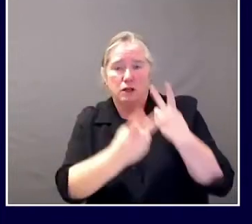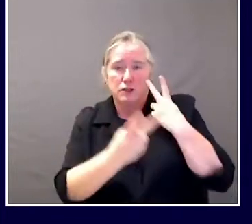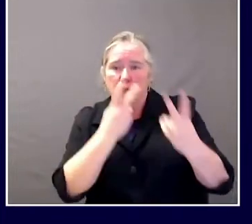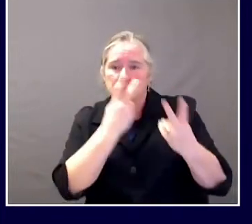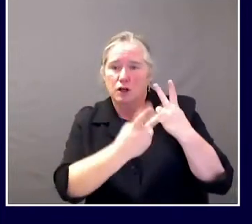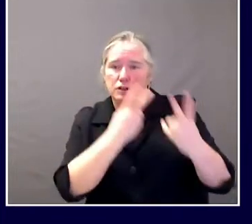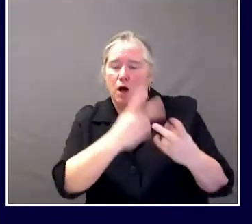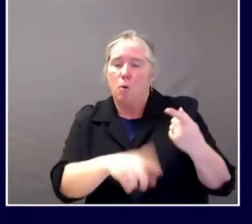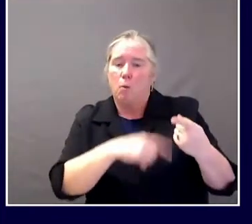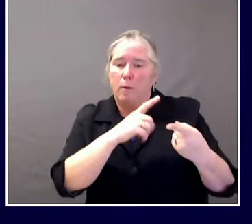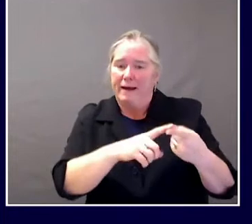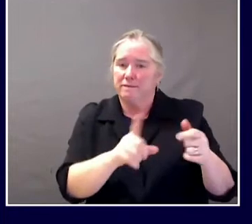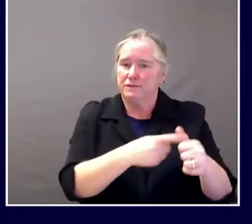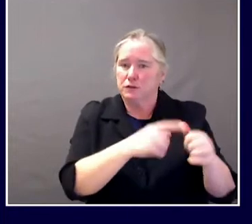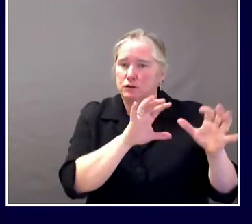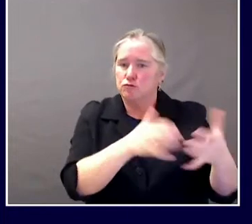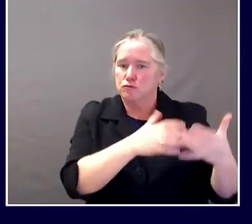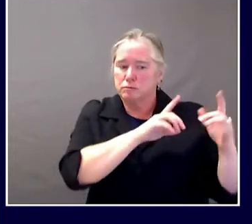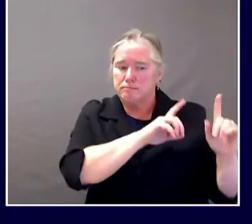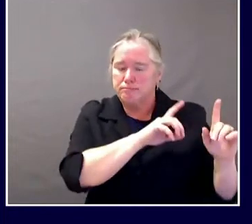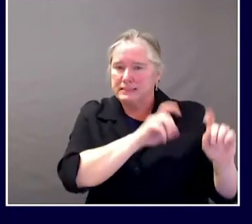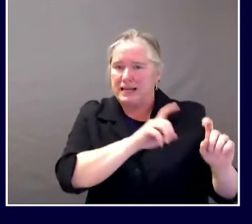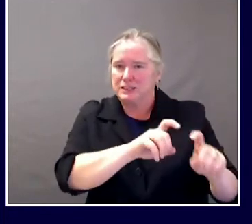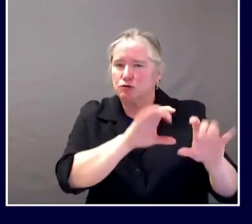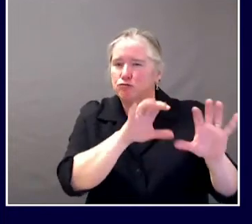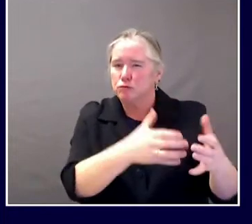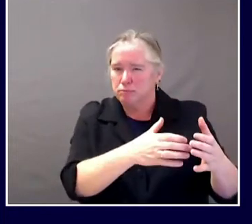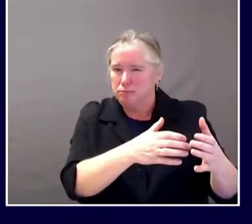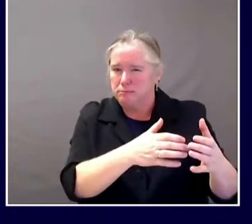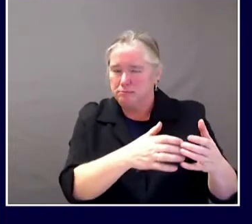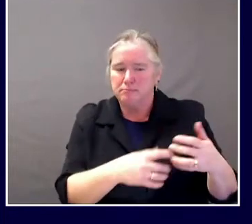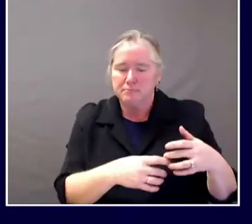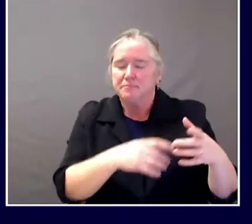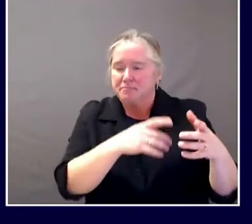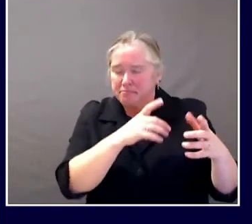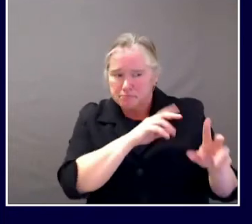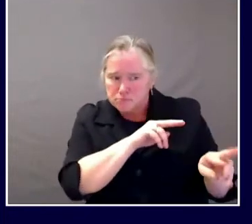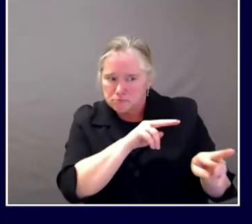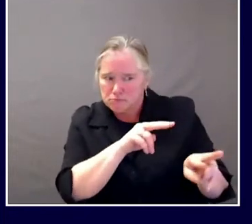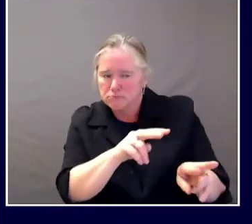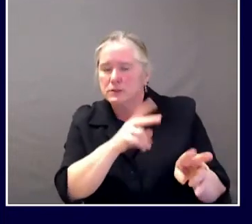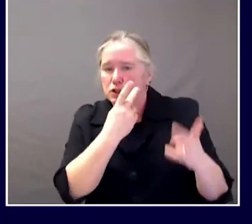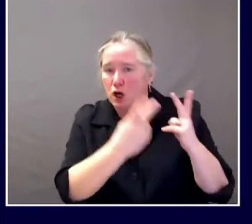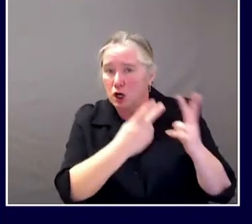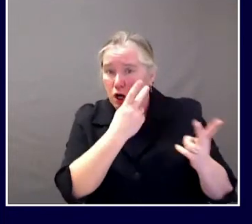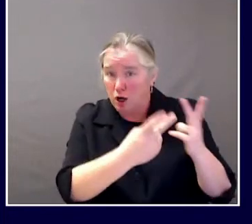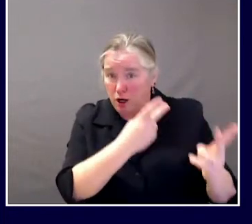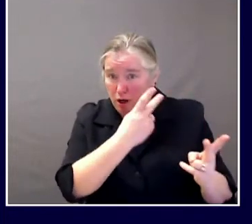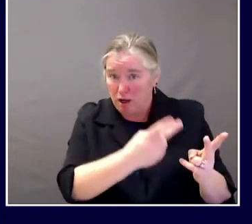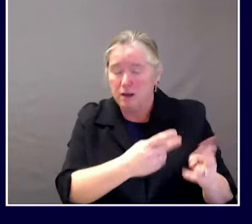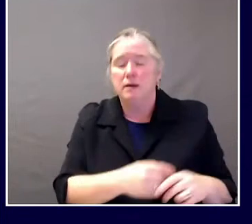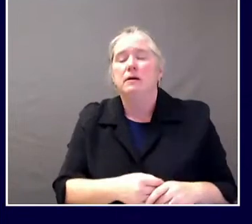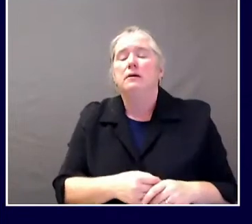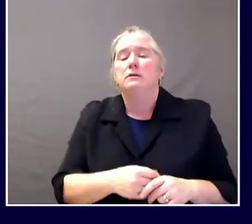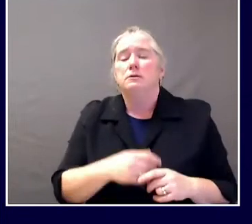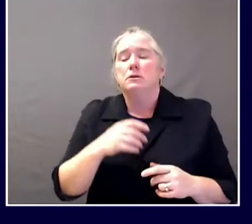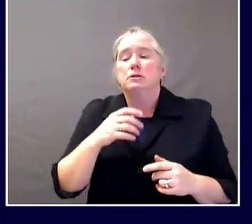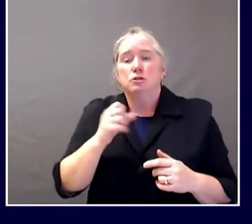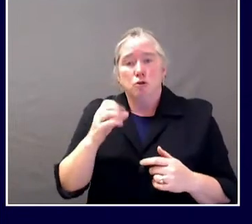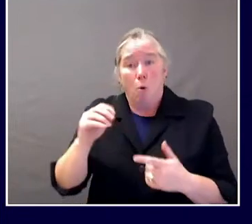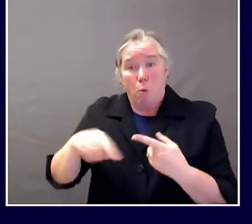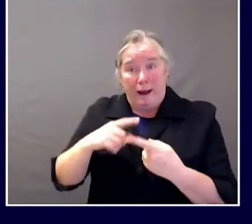manufacturer's website, and I'd urge everyone to take a look at that before they go in, but in no way is this surprising or